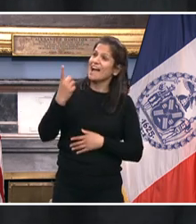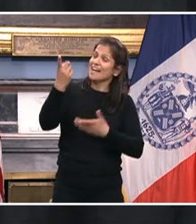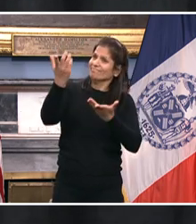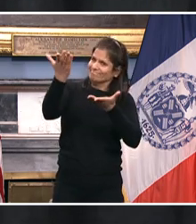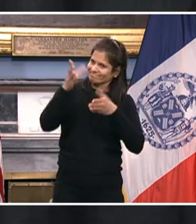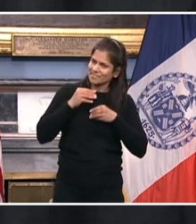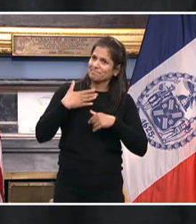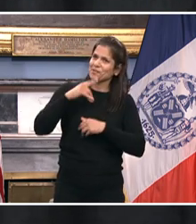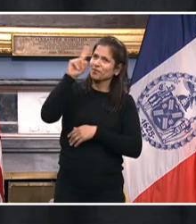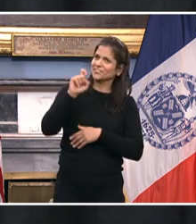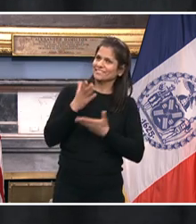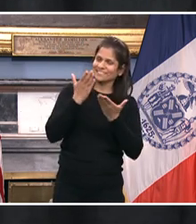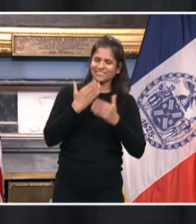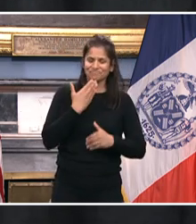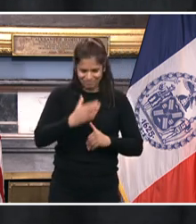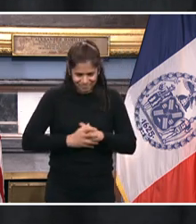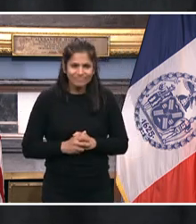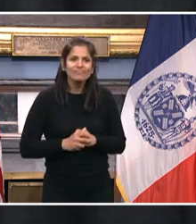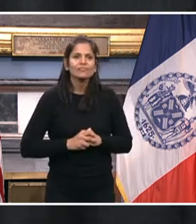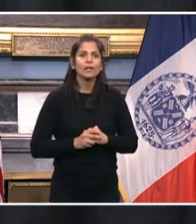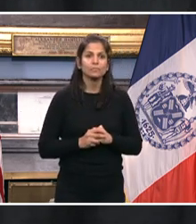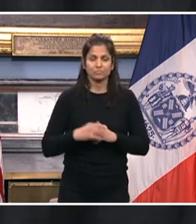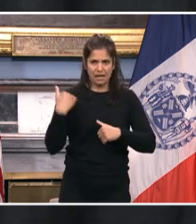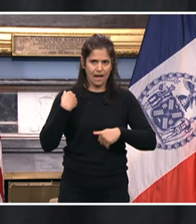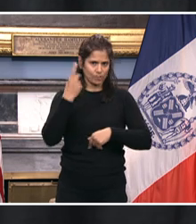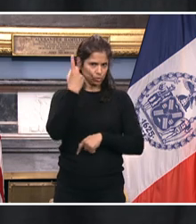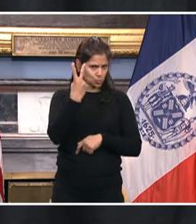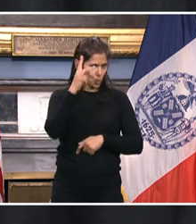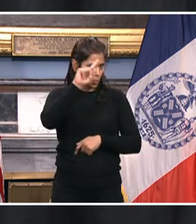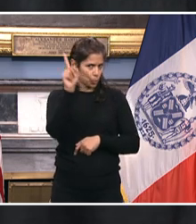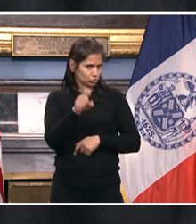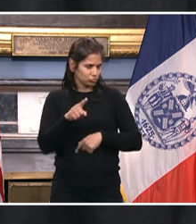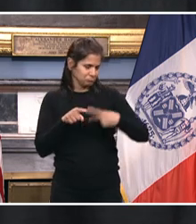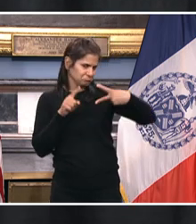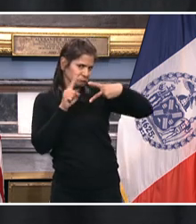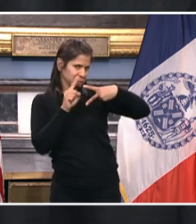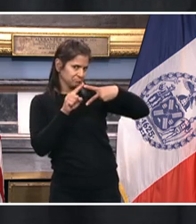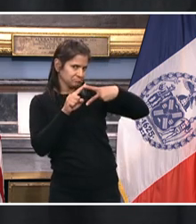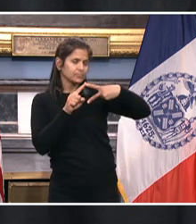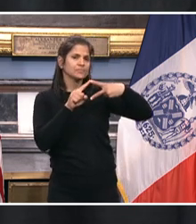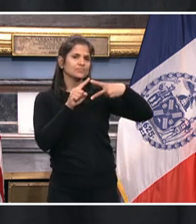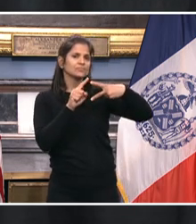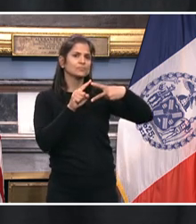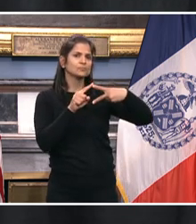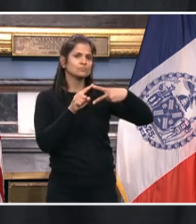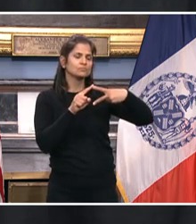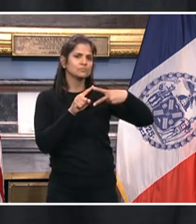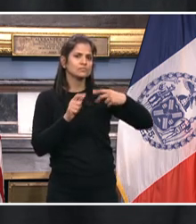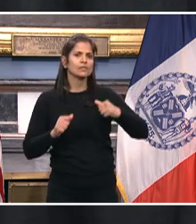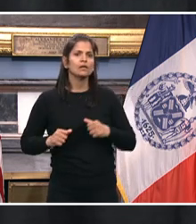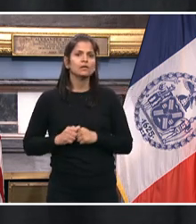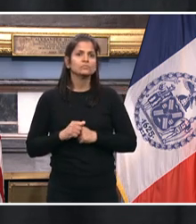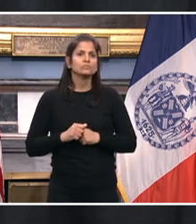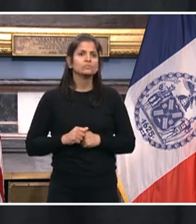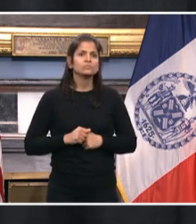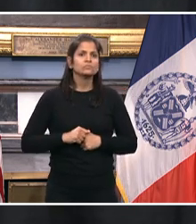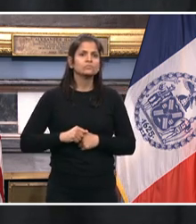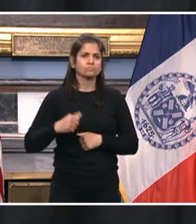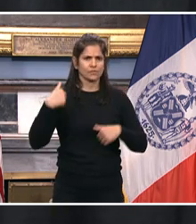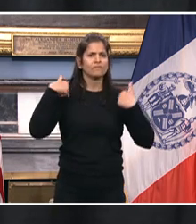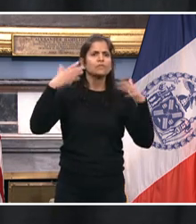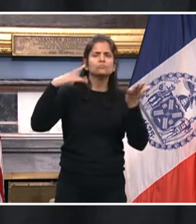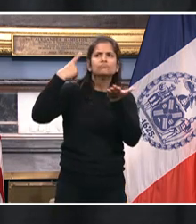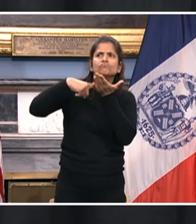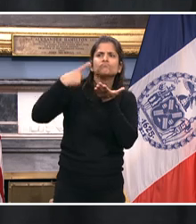have you spoken with the MTA board about shifting bus service to mitigate crowding on lines that are still being heavily